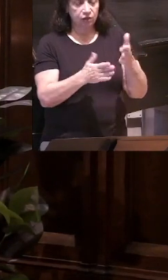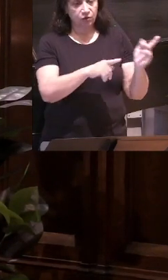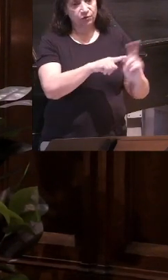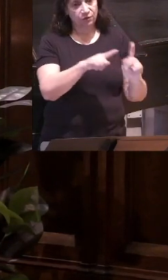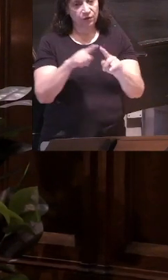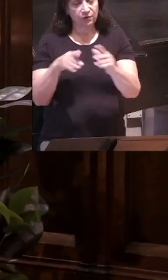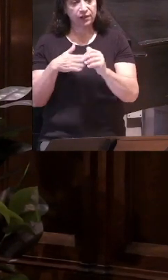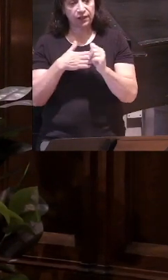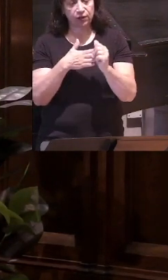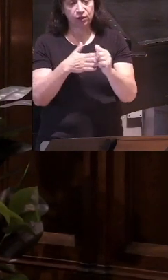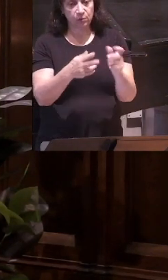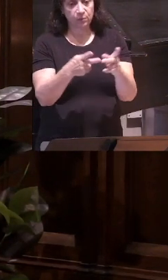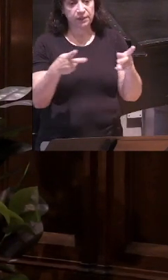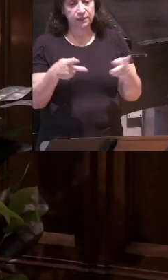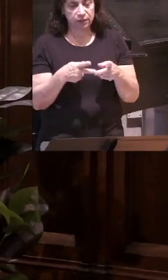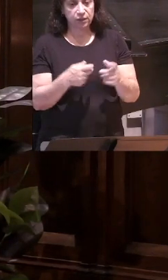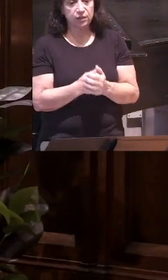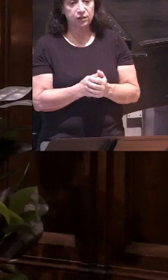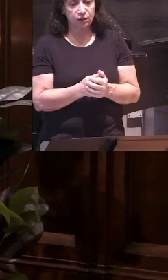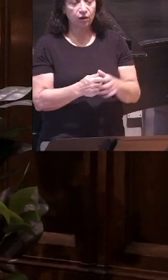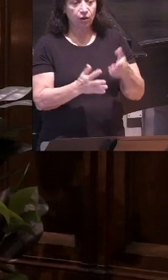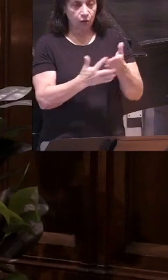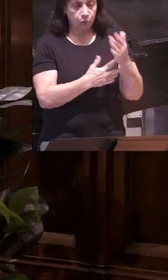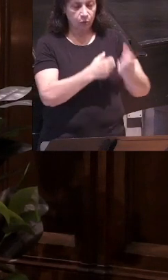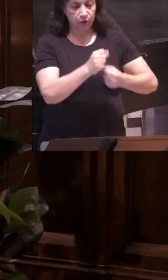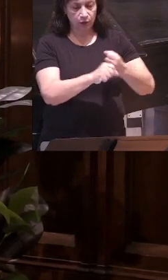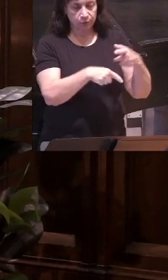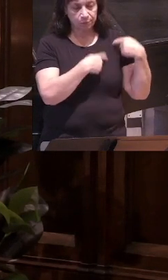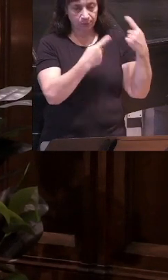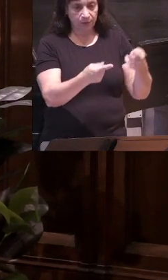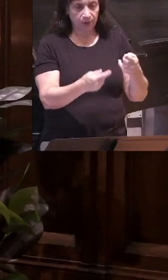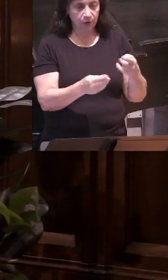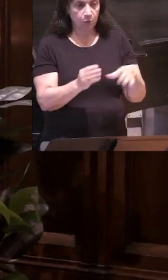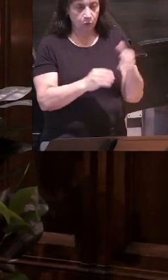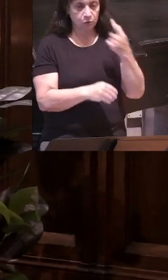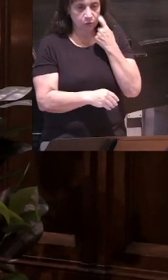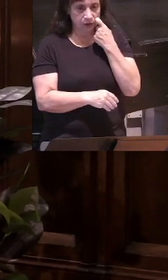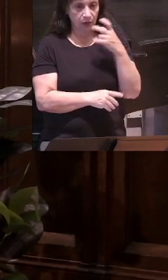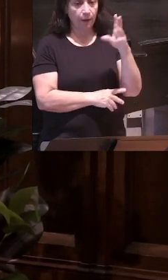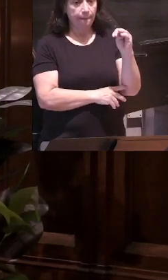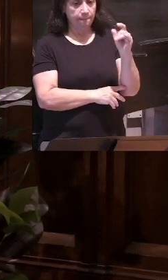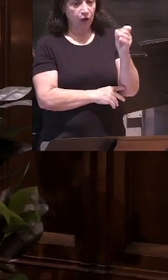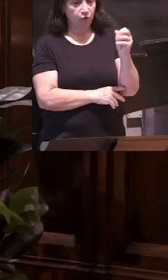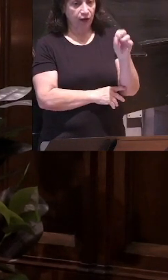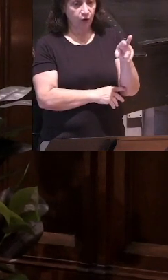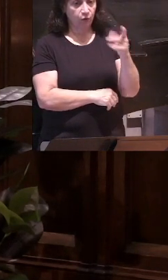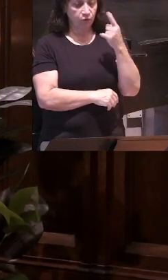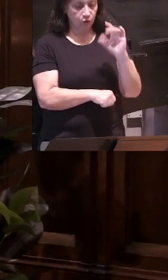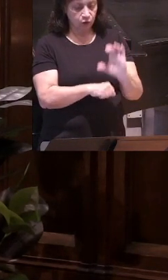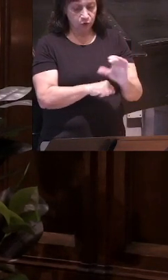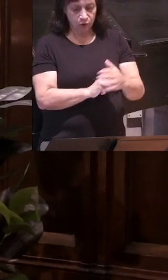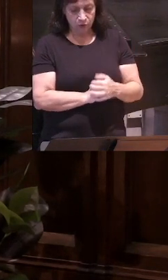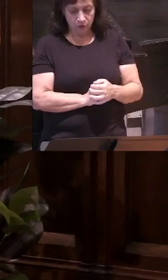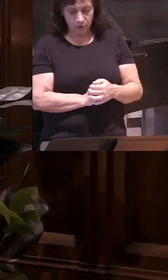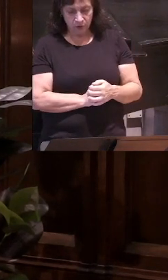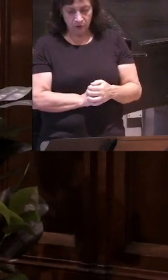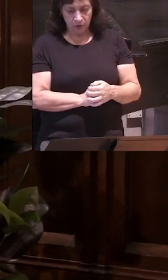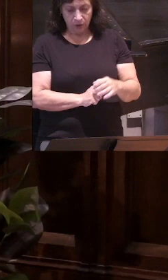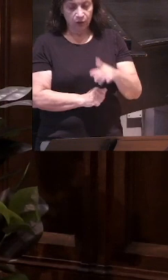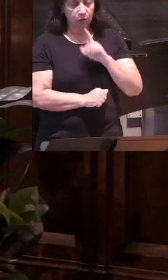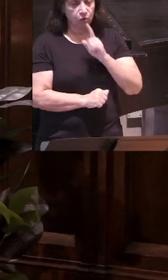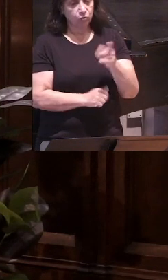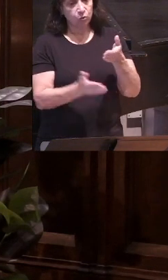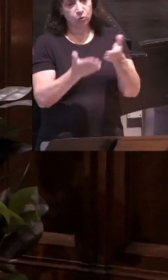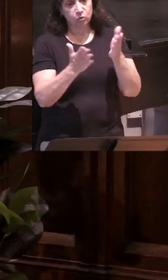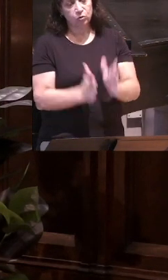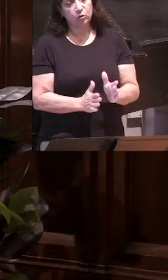various leadership positions over the years, and most recently as moderator. He was a true